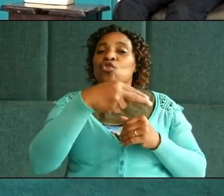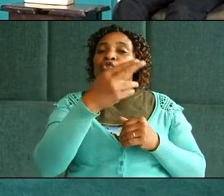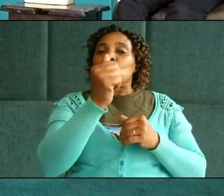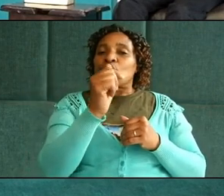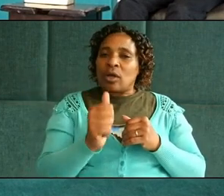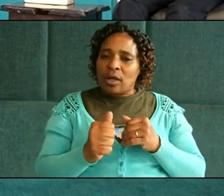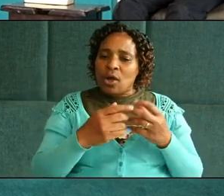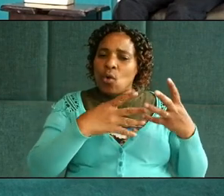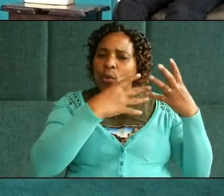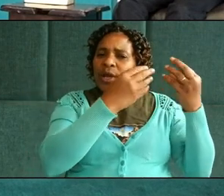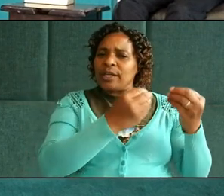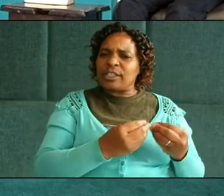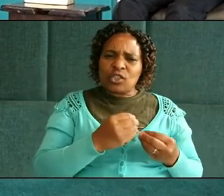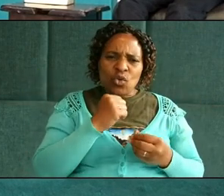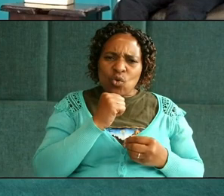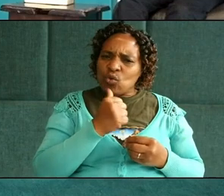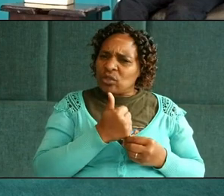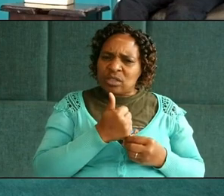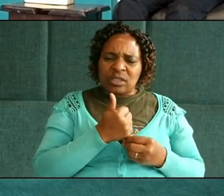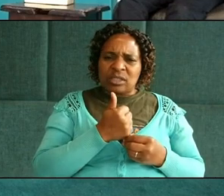not